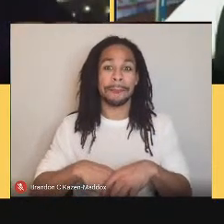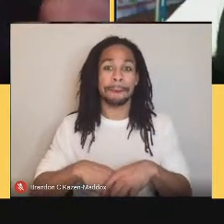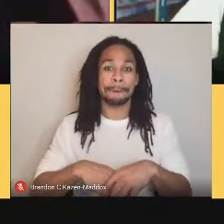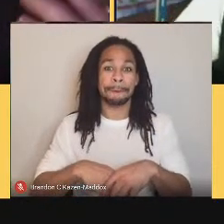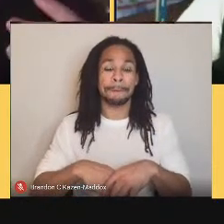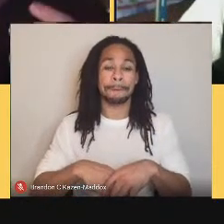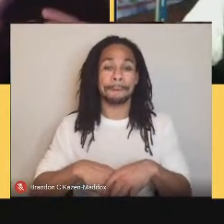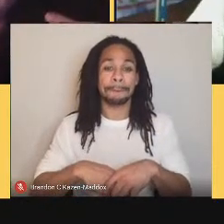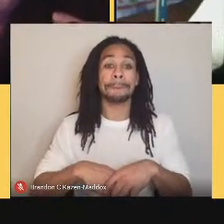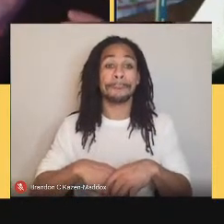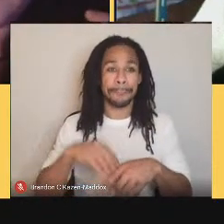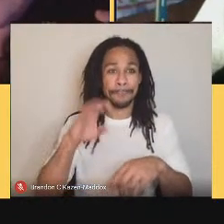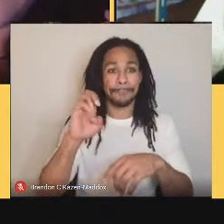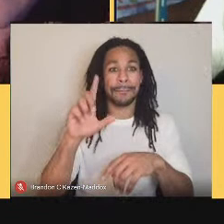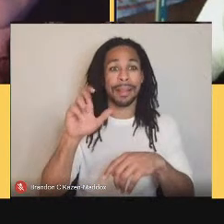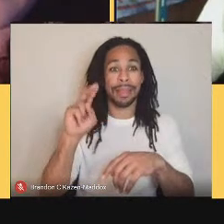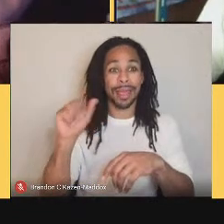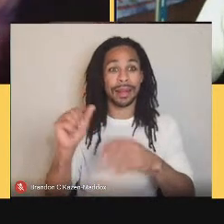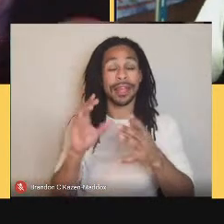You mentioned this